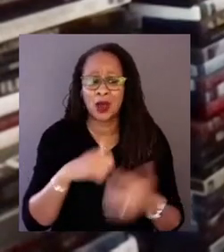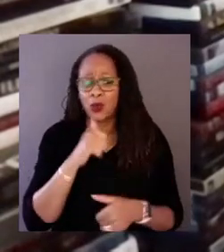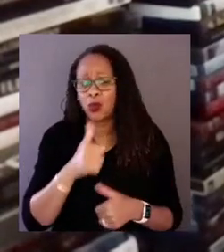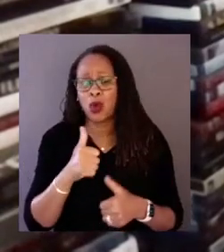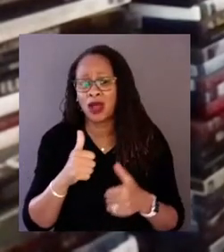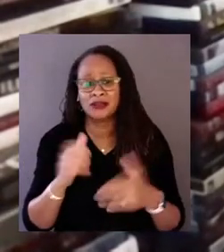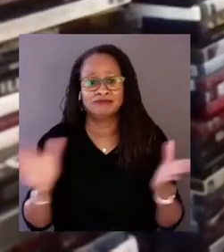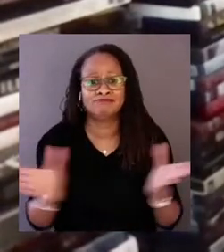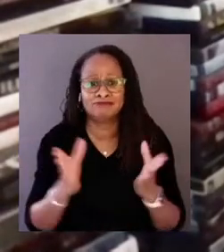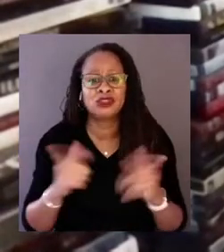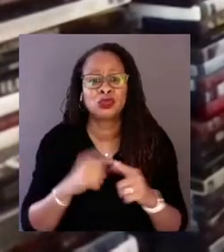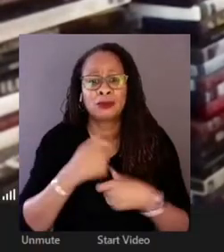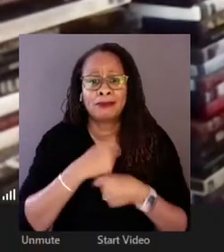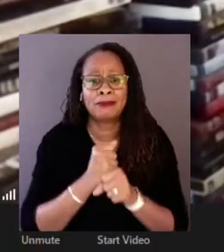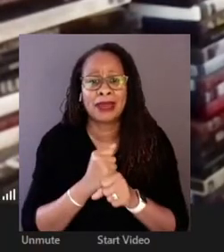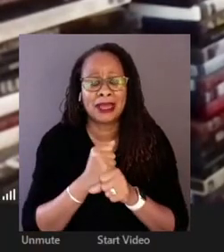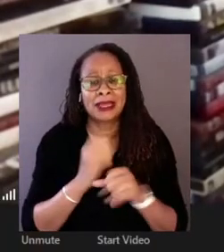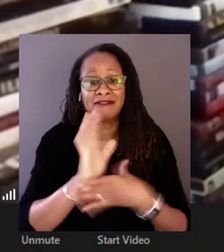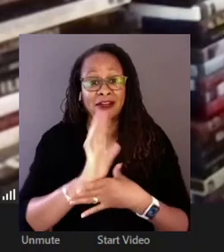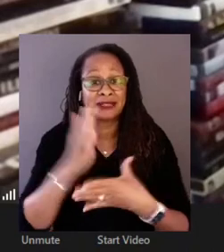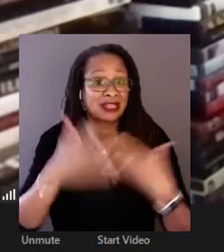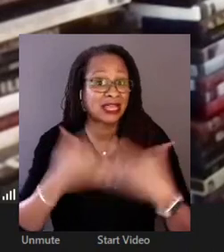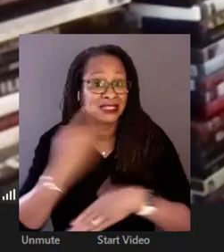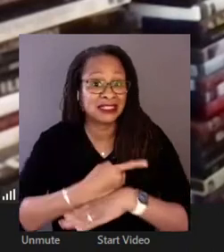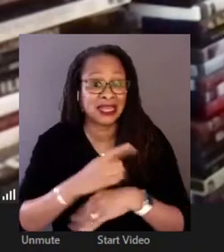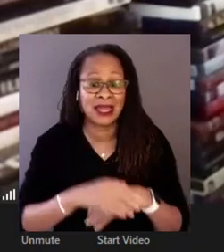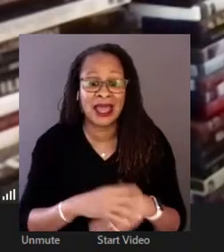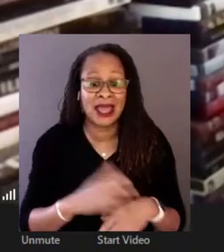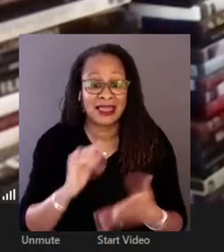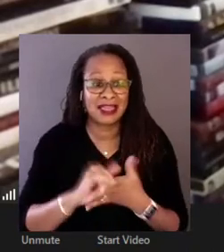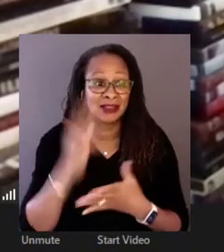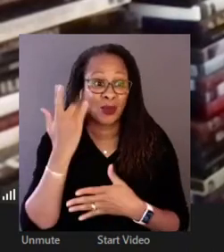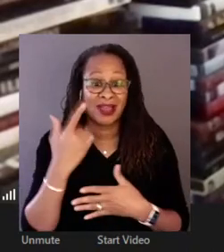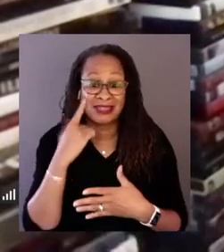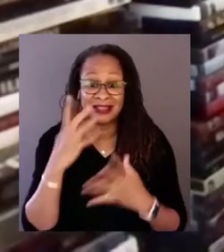day. And that's why I think it's important.